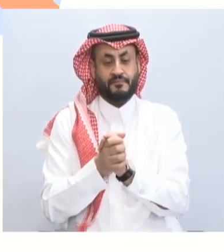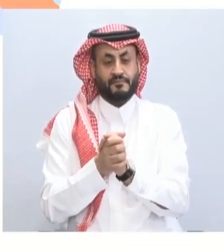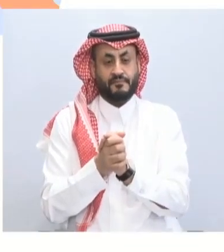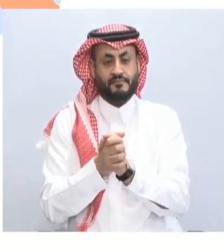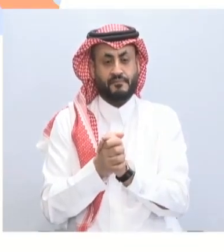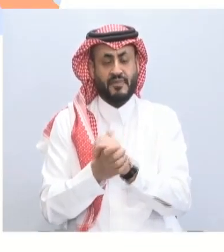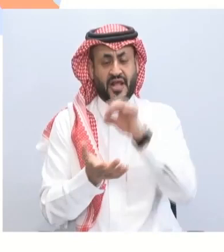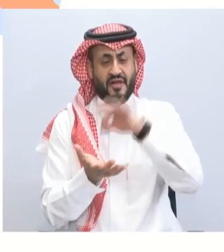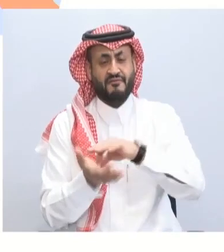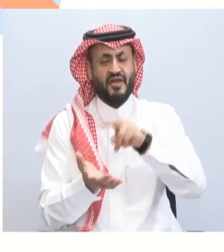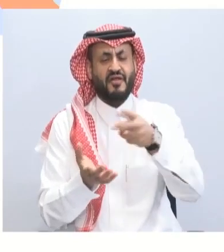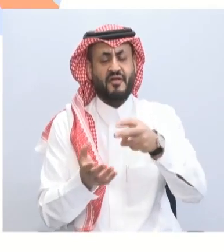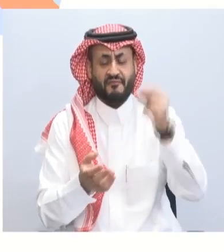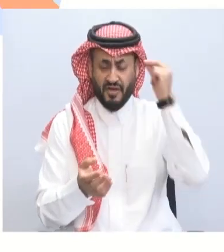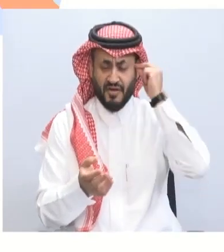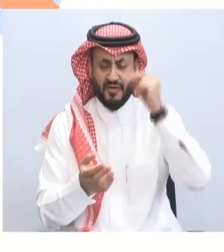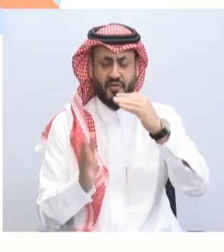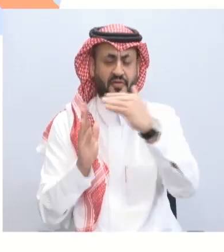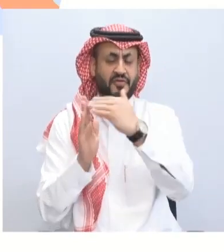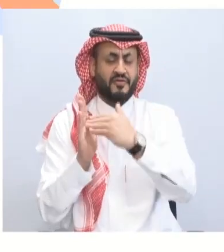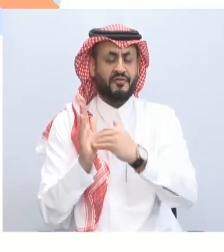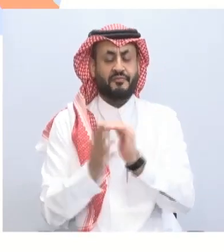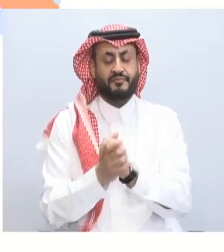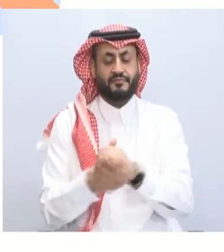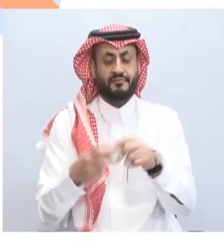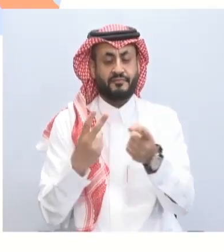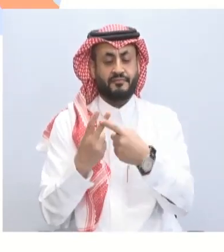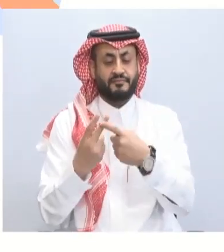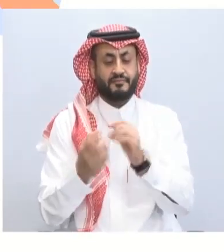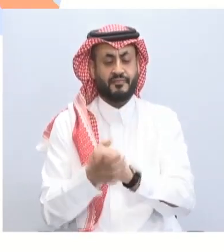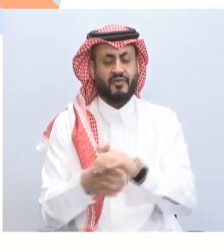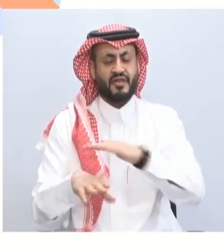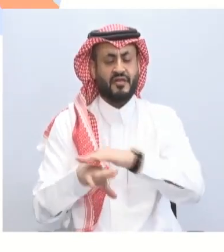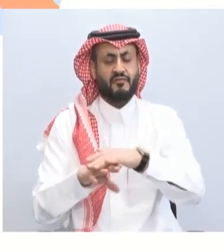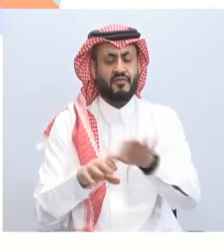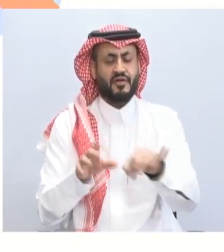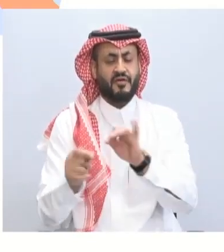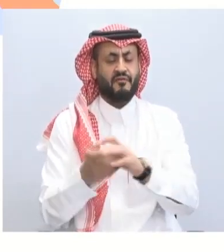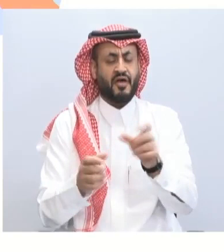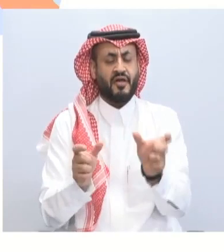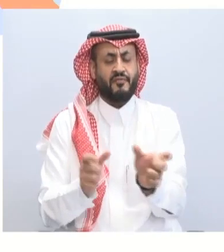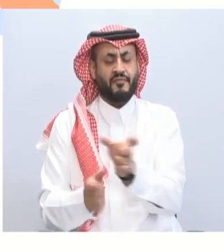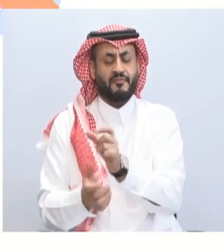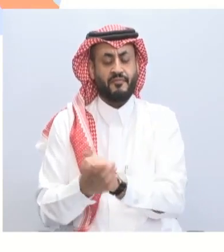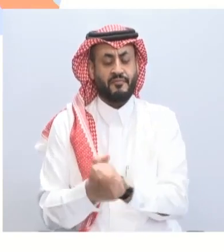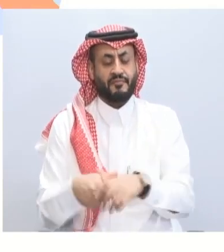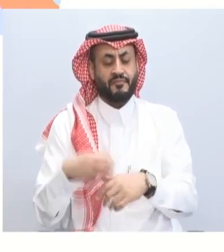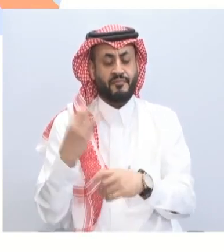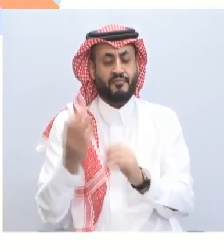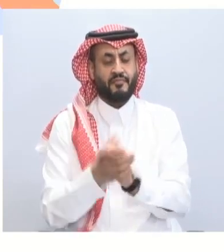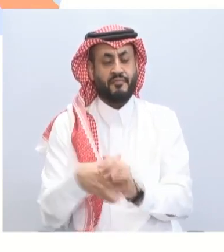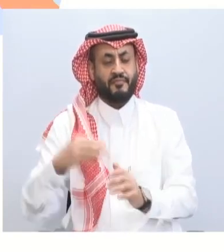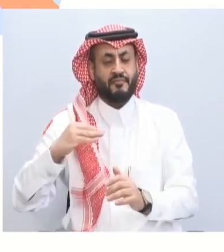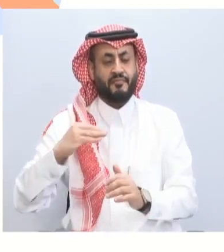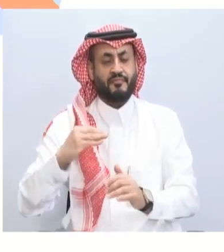apply different comprehension strategies. Number 2, to scan for information and words. Number 3,